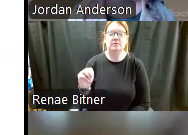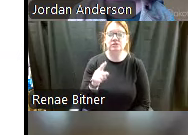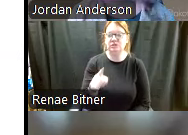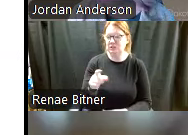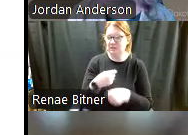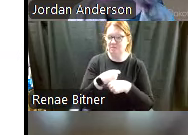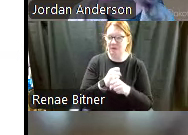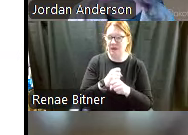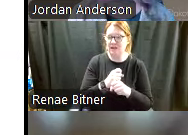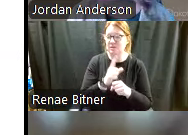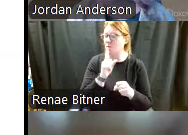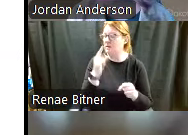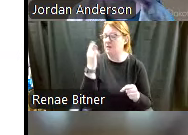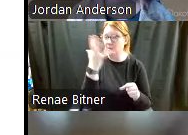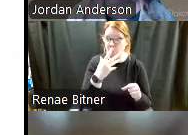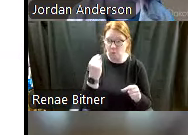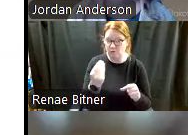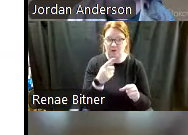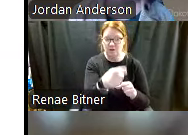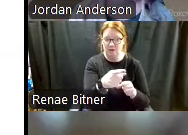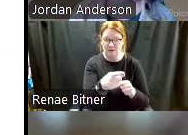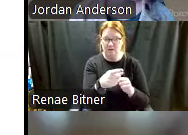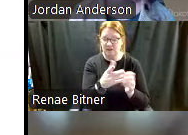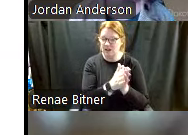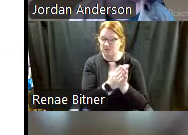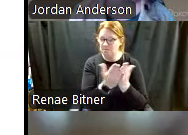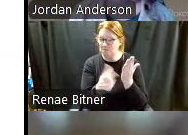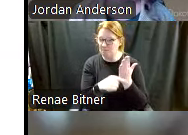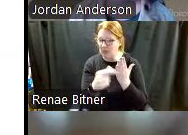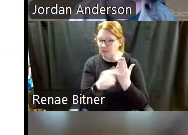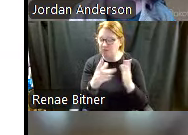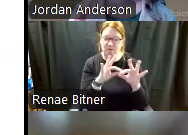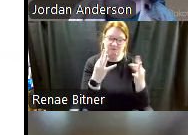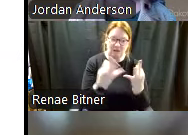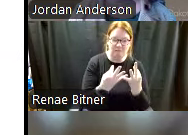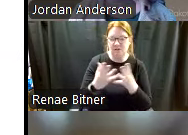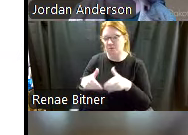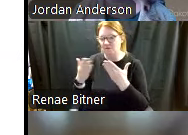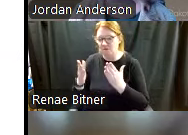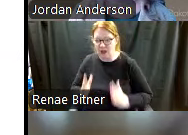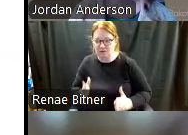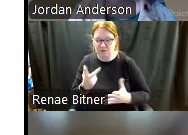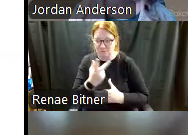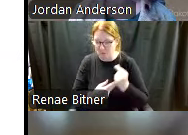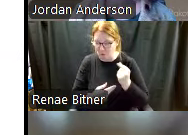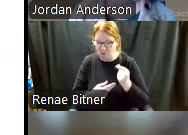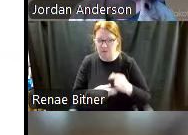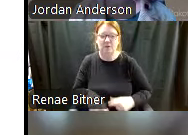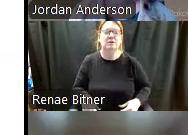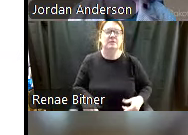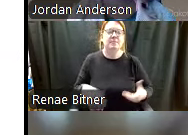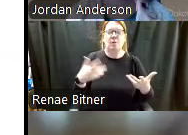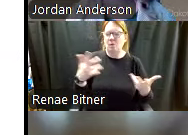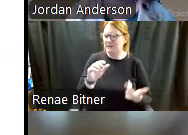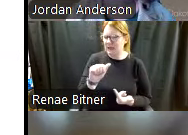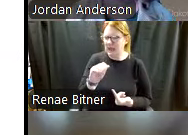this beautiful resource manual for providers and families. And it talks about what's an